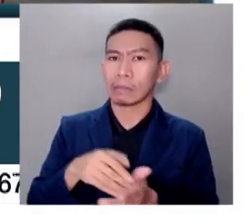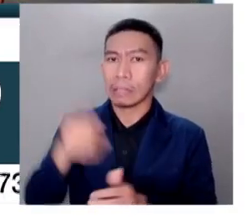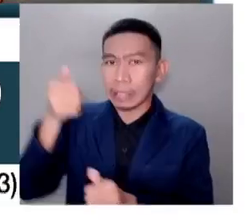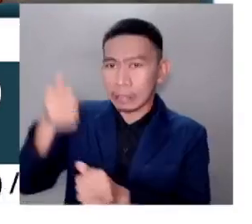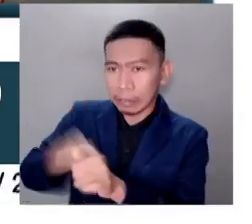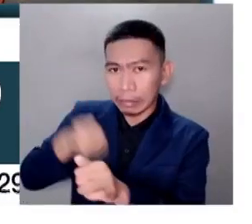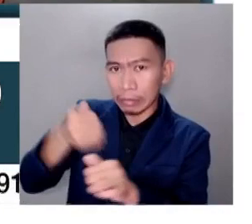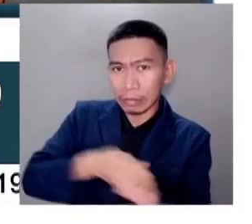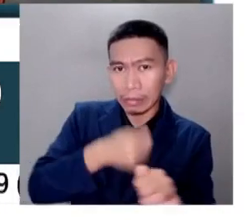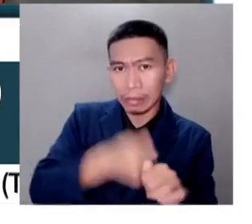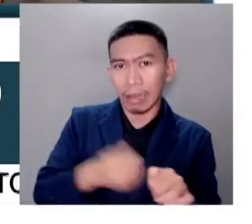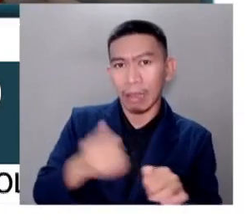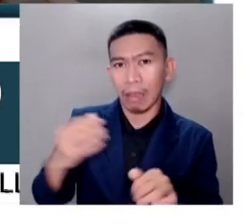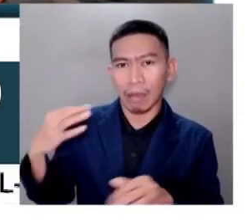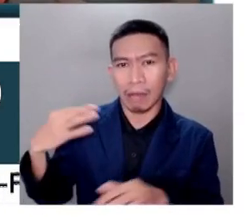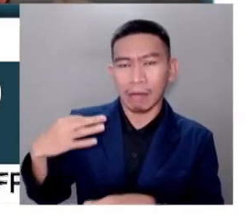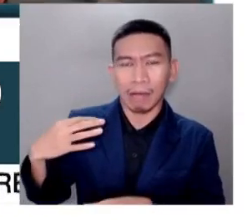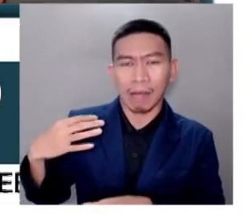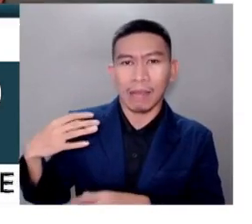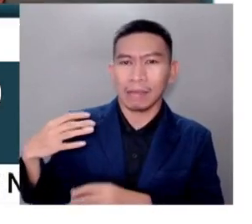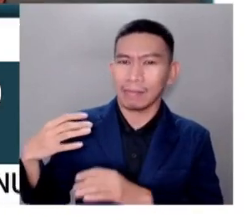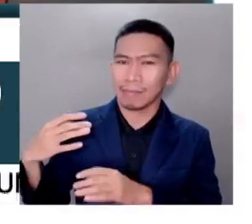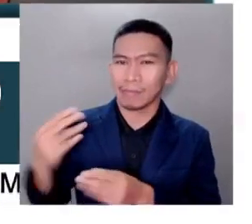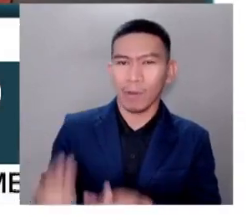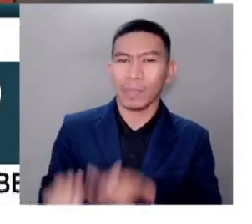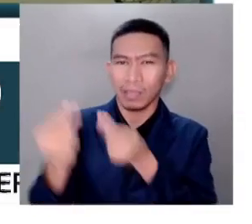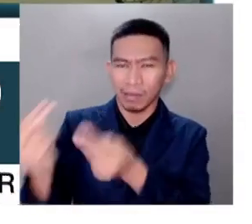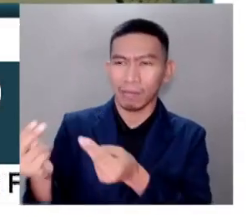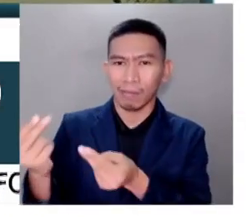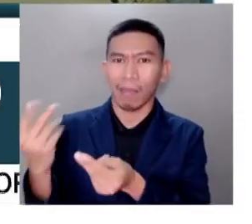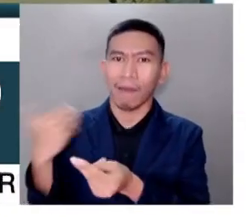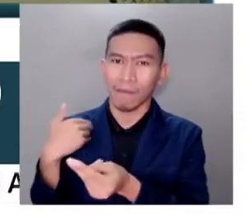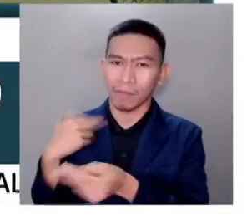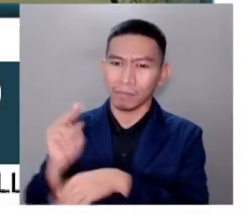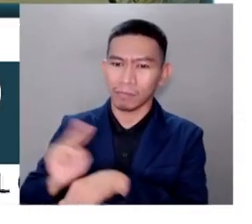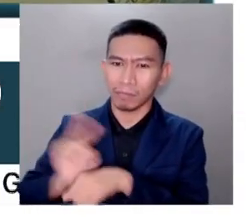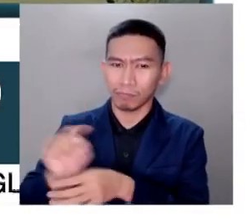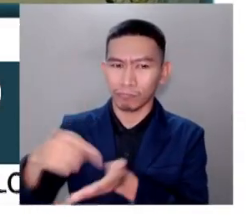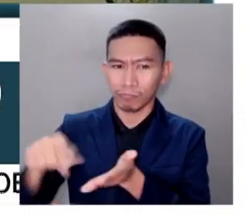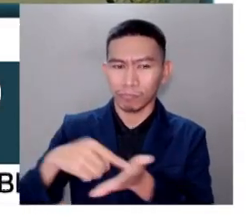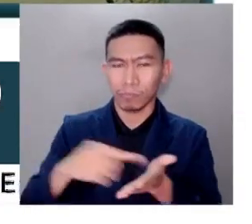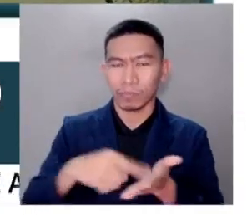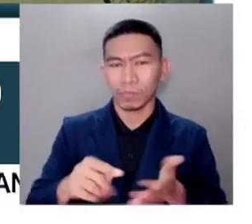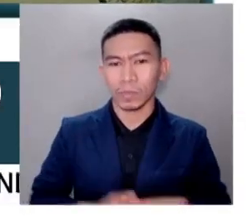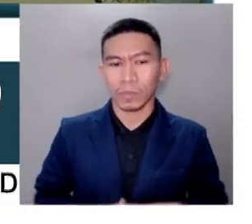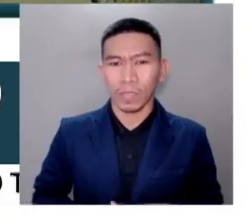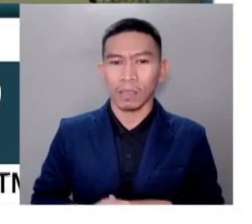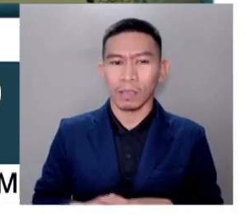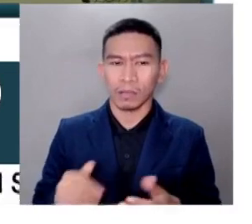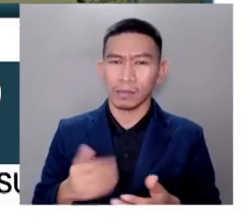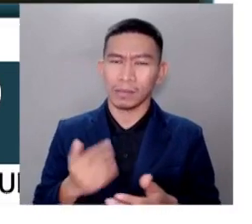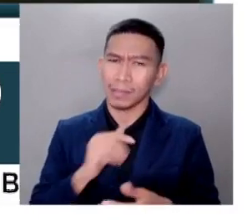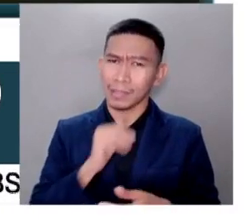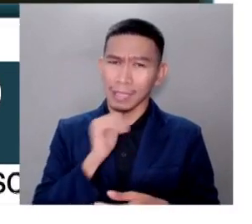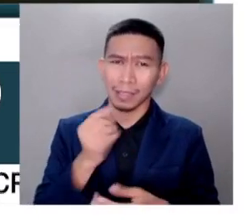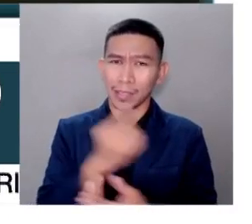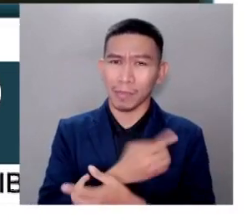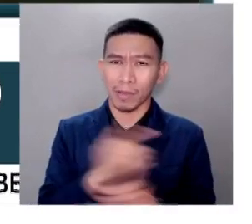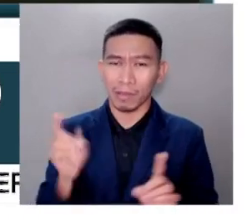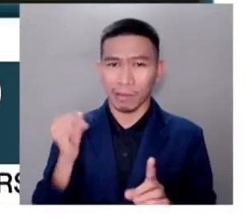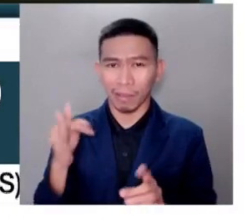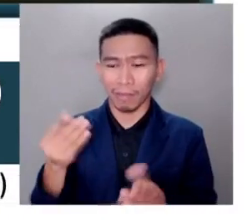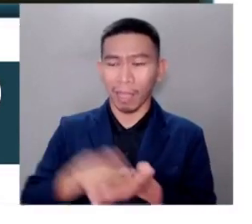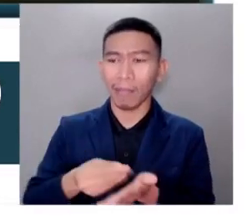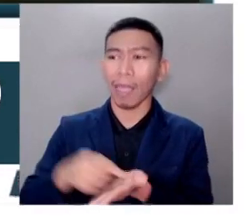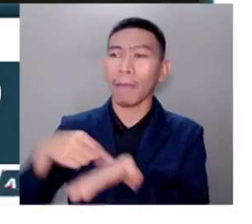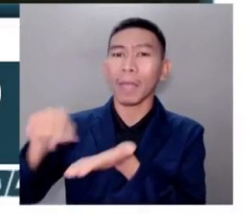candidate was what was being handed over. And often people were collecting money from more than one candidate. That's not democracy when money's being thrown around